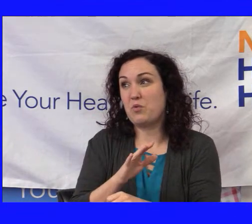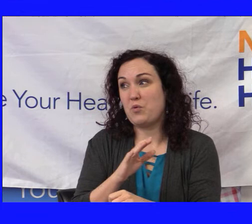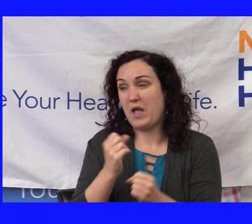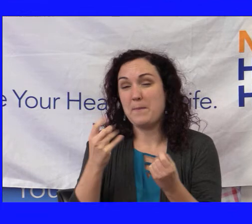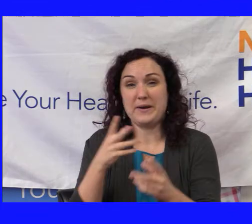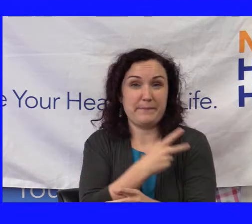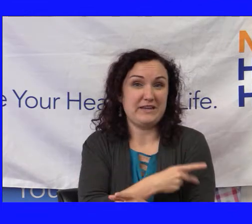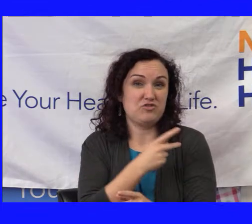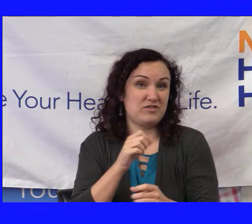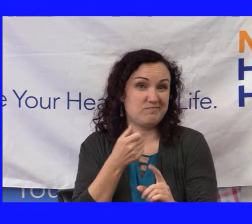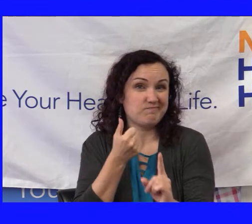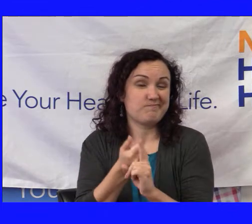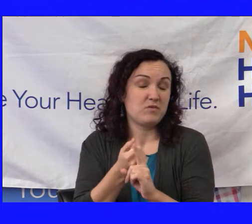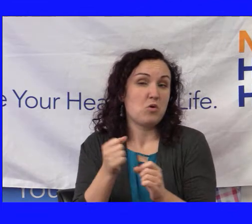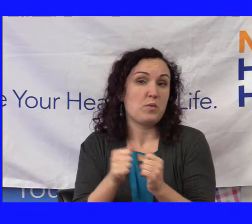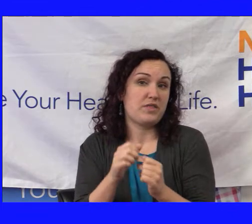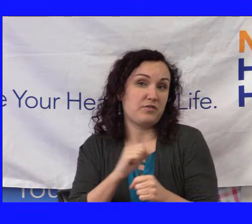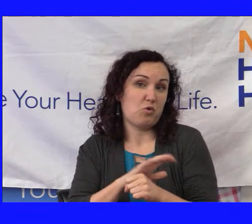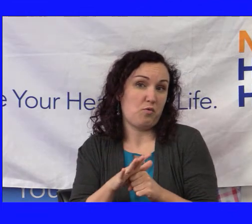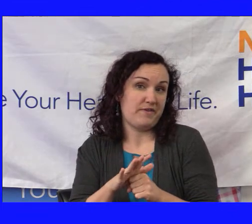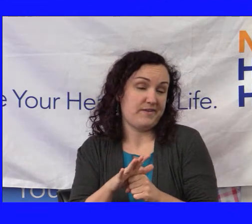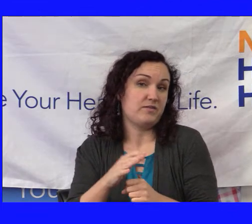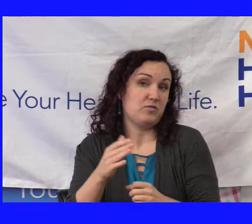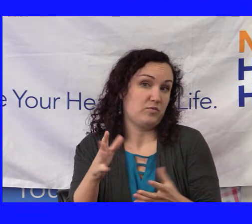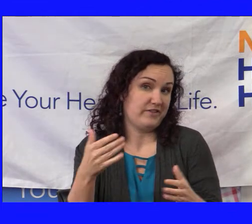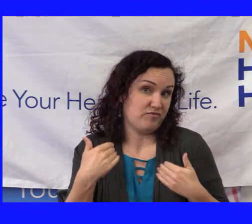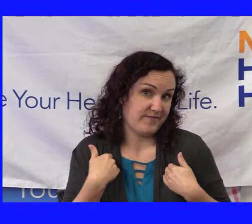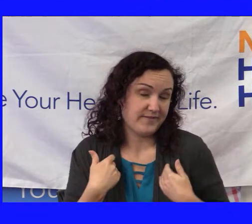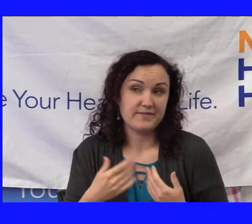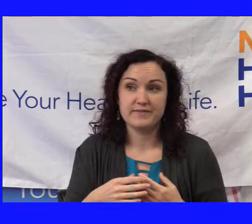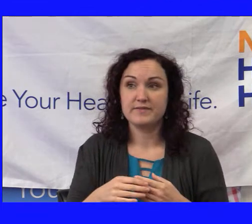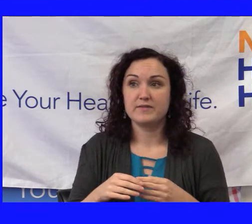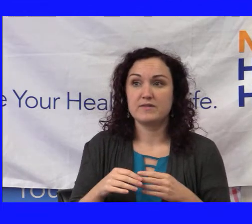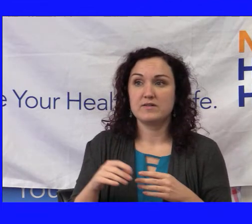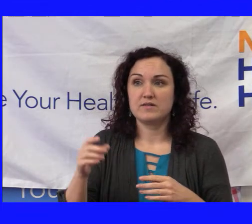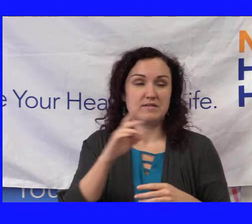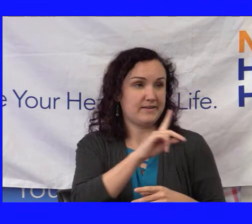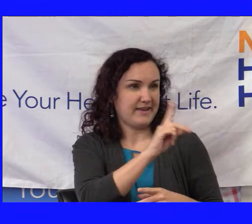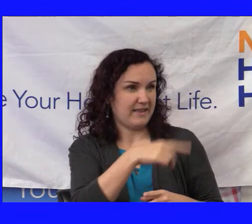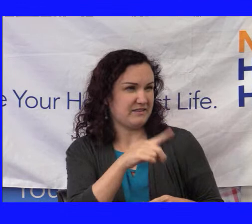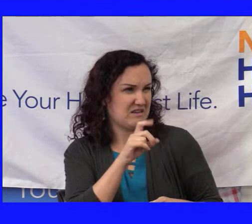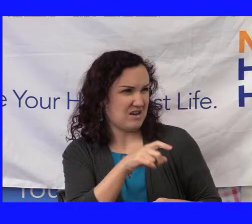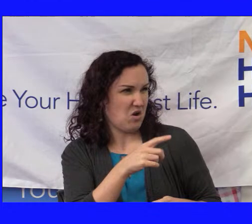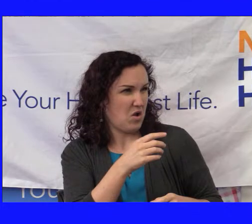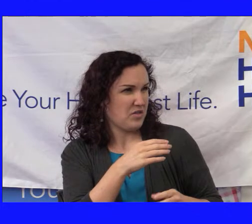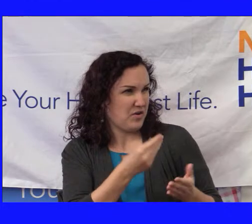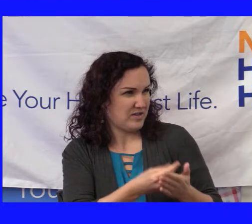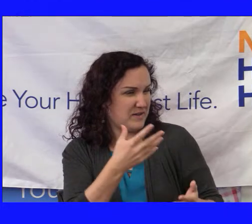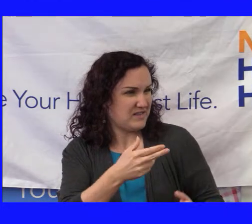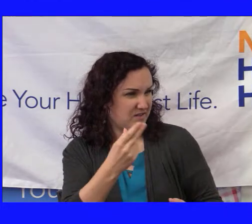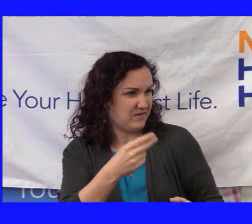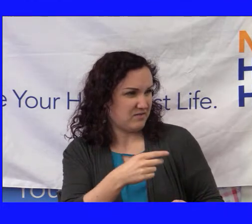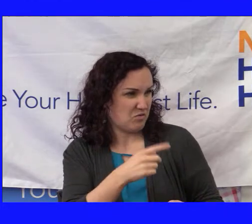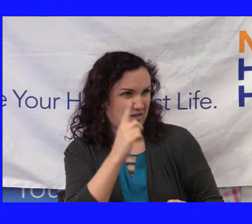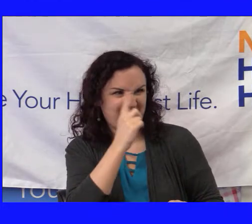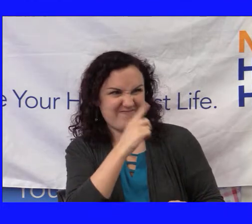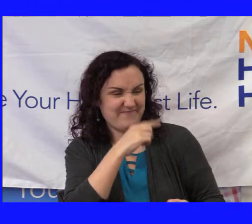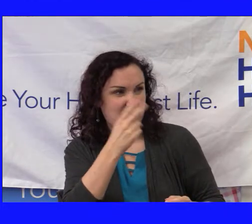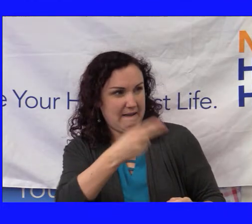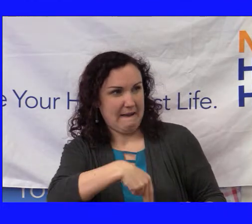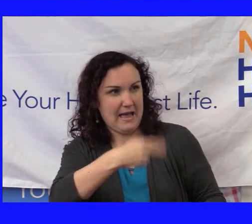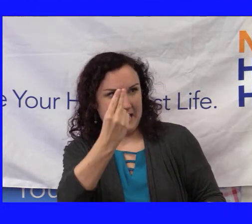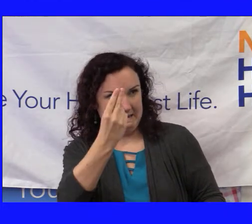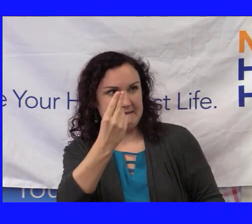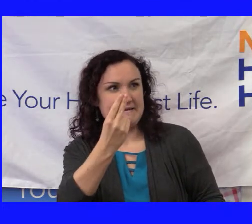was included in here. But Matt, aren't our expenses also artificially high during this